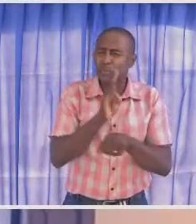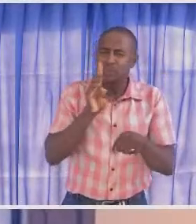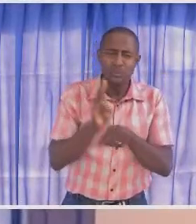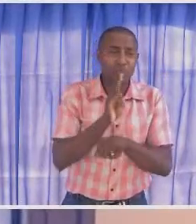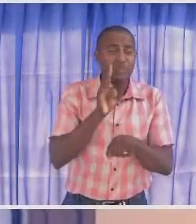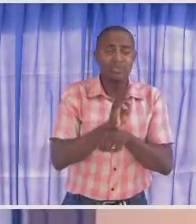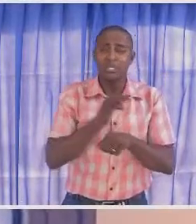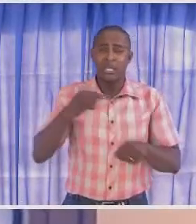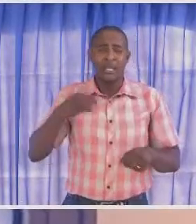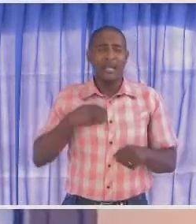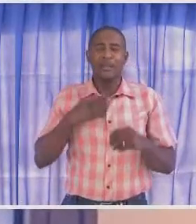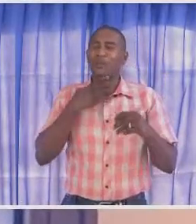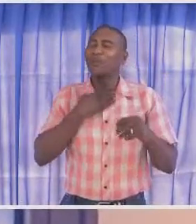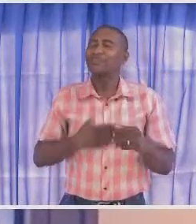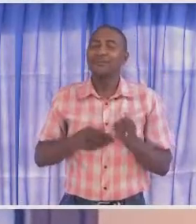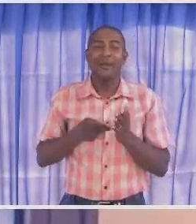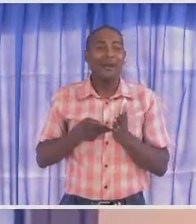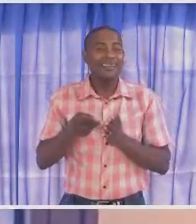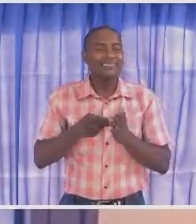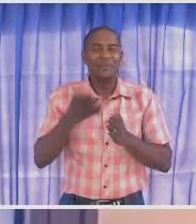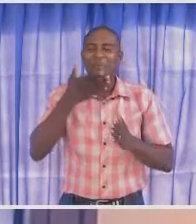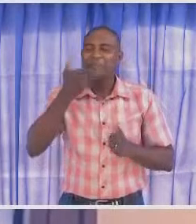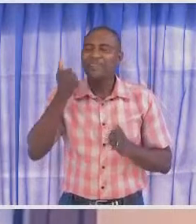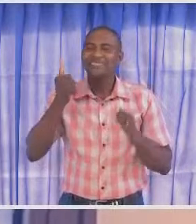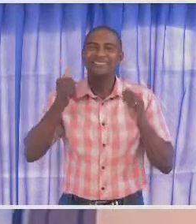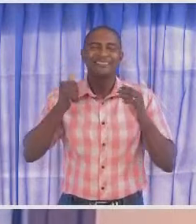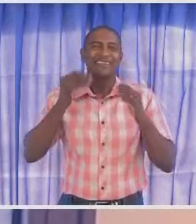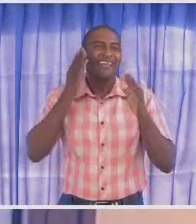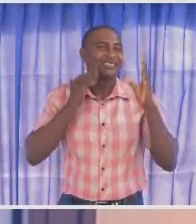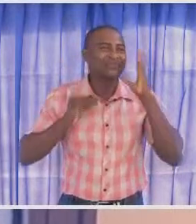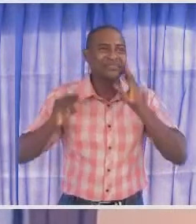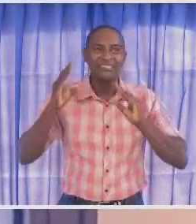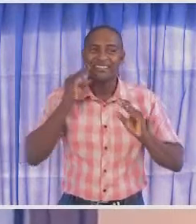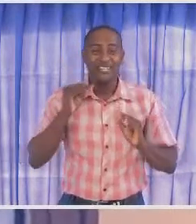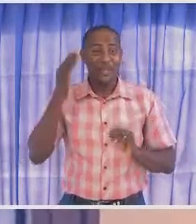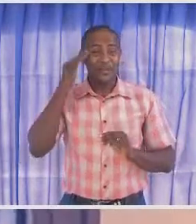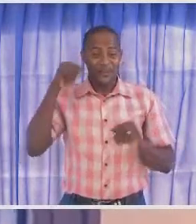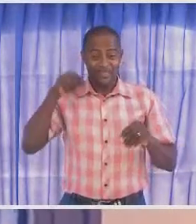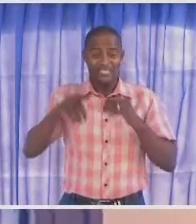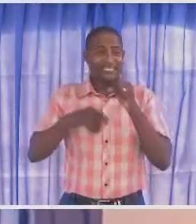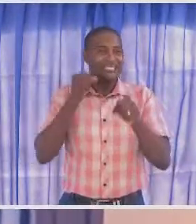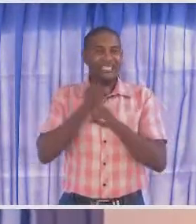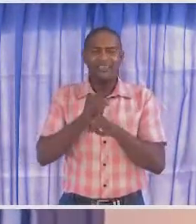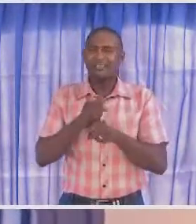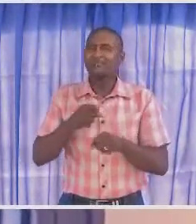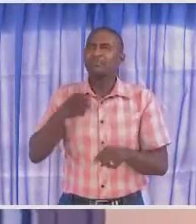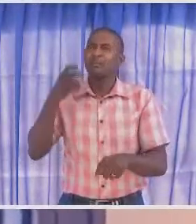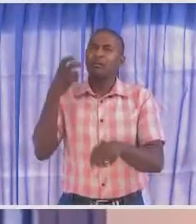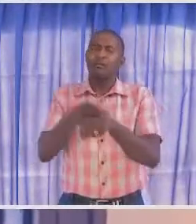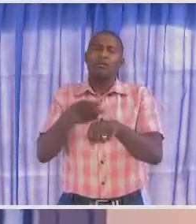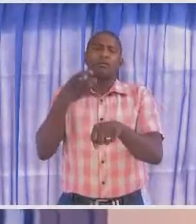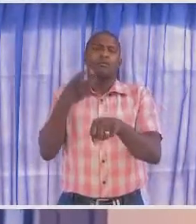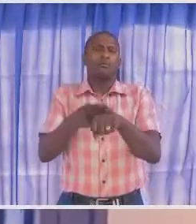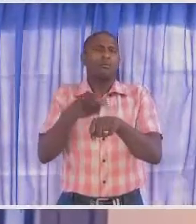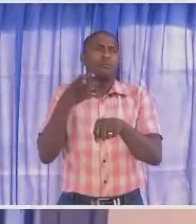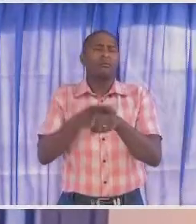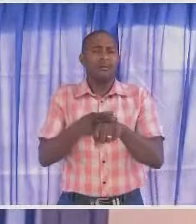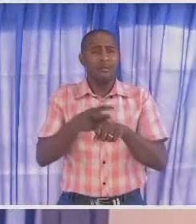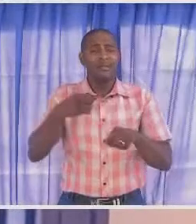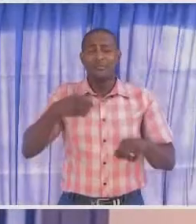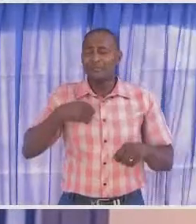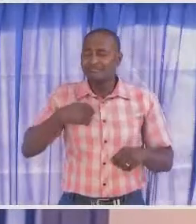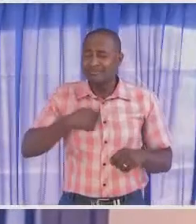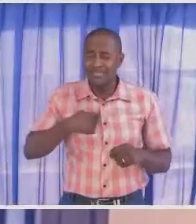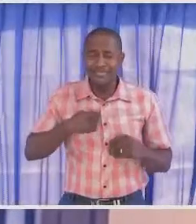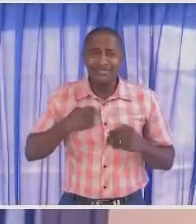you honestly the best experience. I know this year has been particularly difficult, and so I am just so